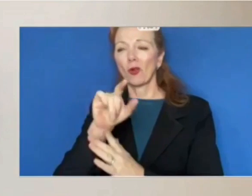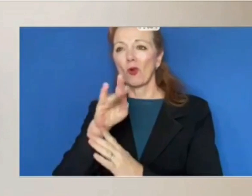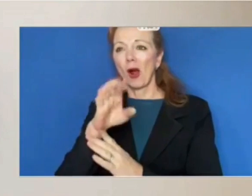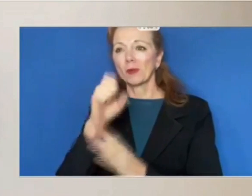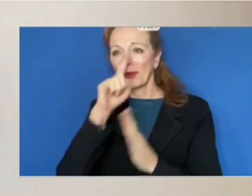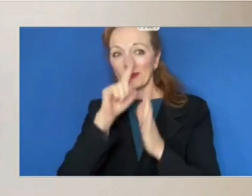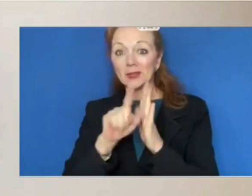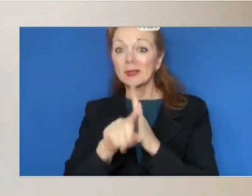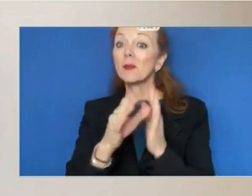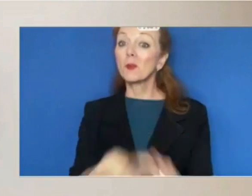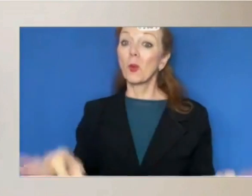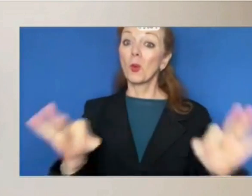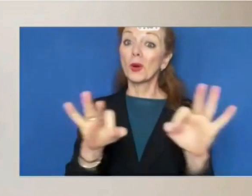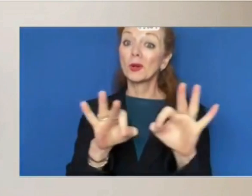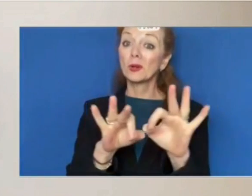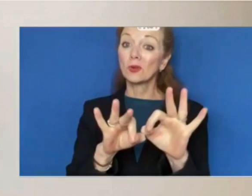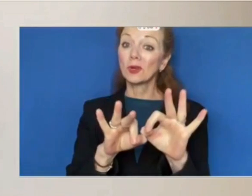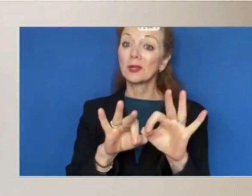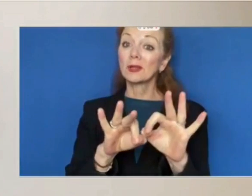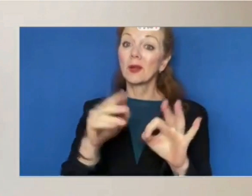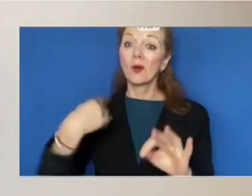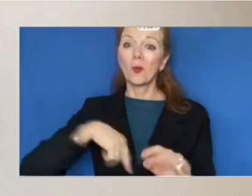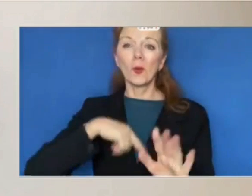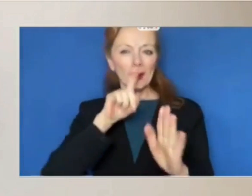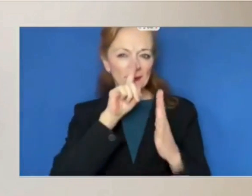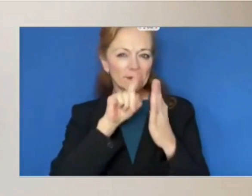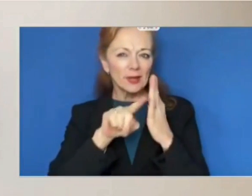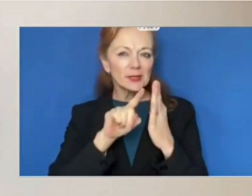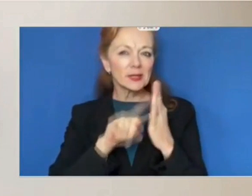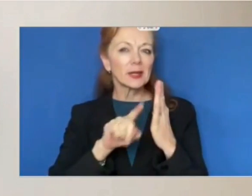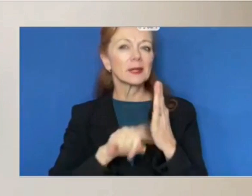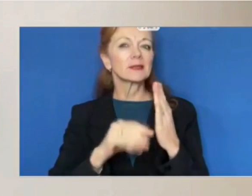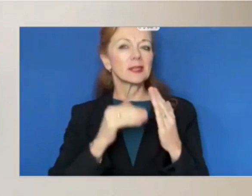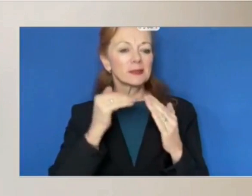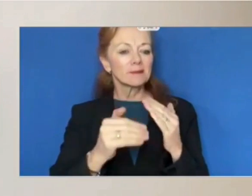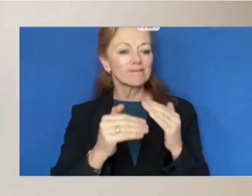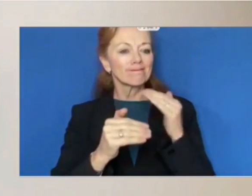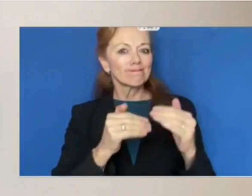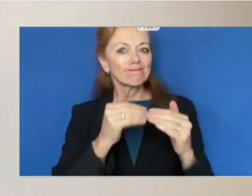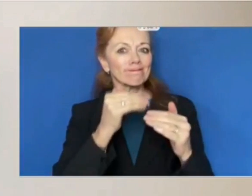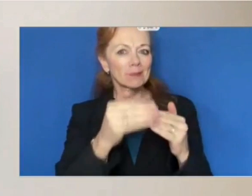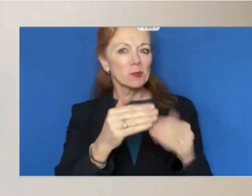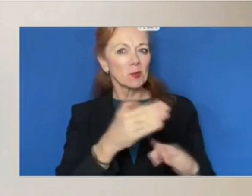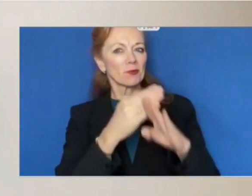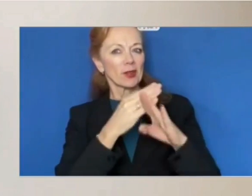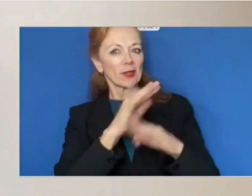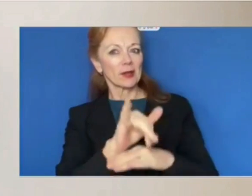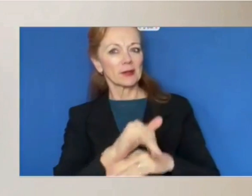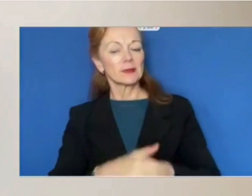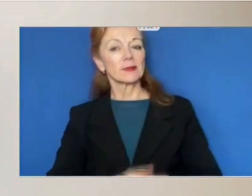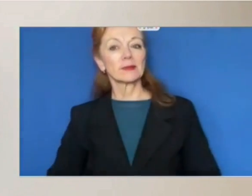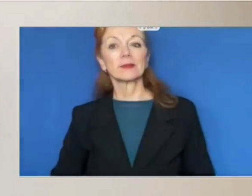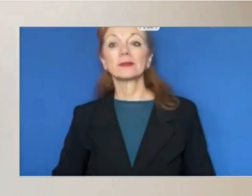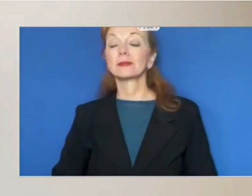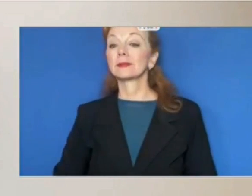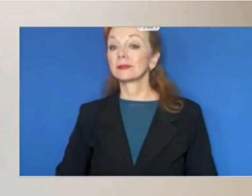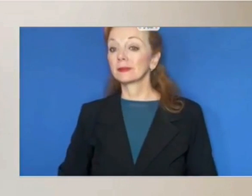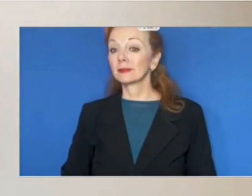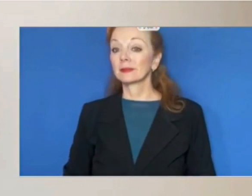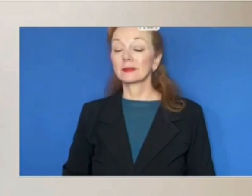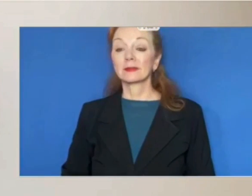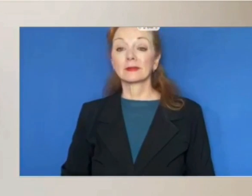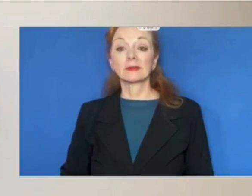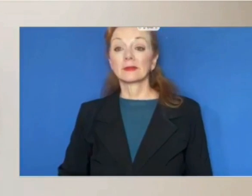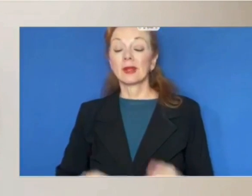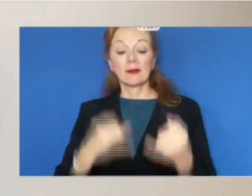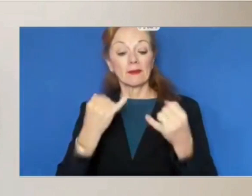get, we investigate and that steps are taken to mitigate that. The final thing that I wanted to discuss is